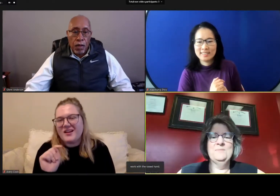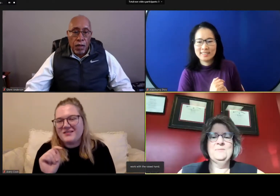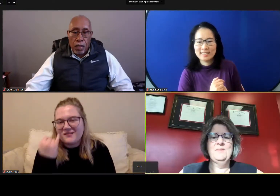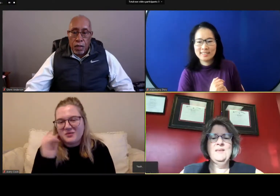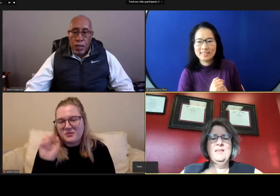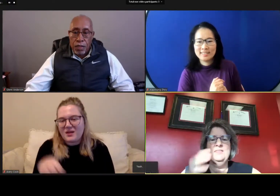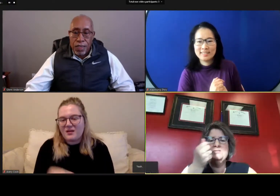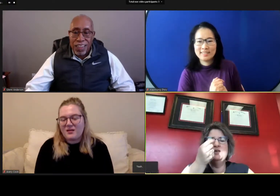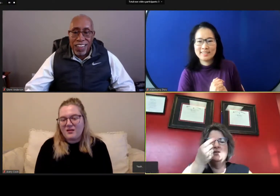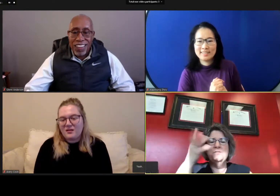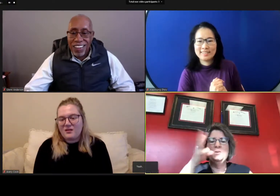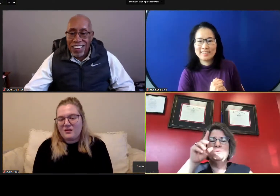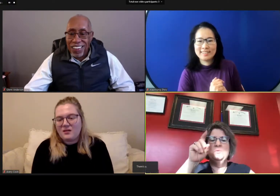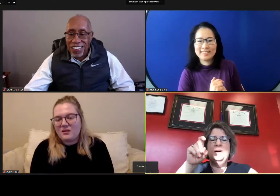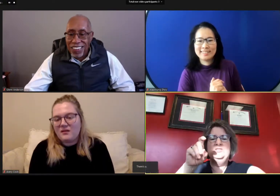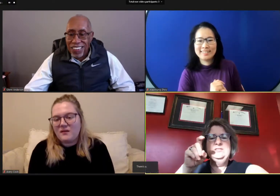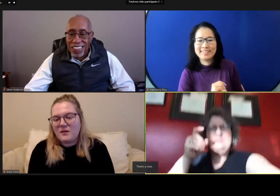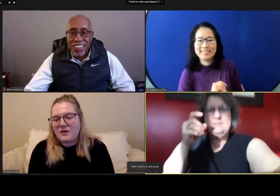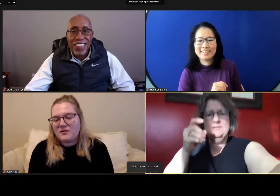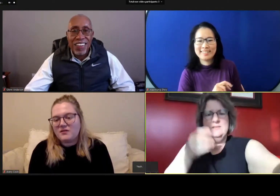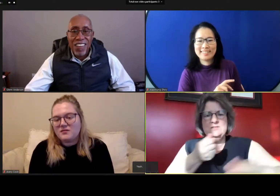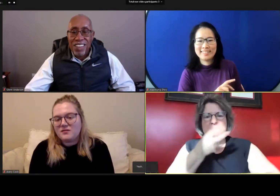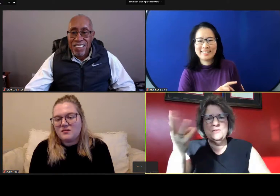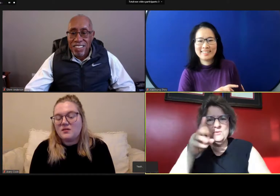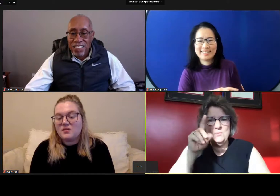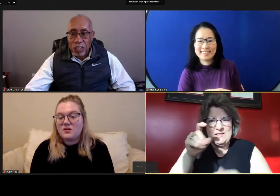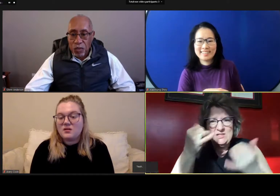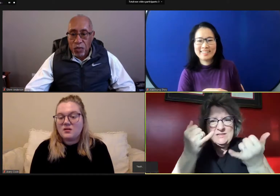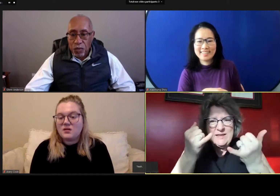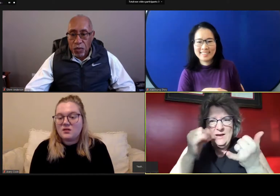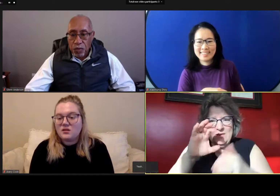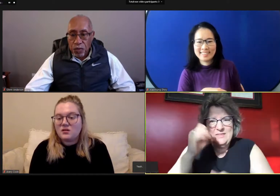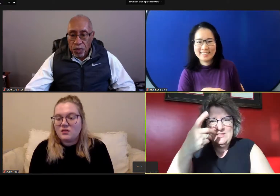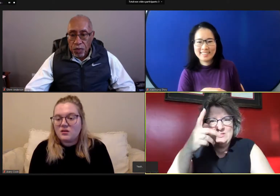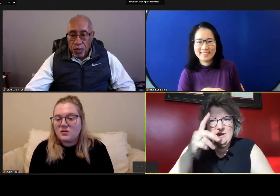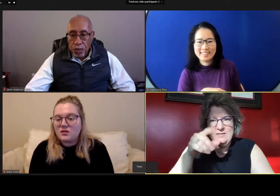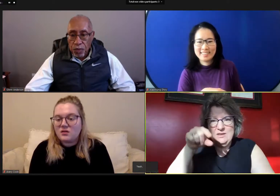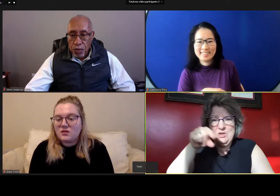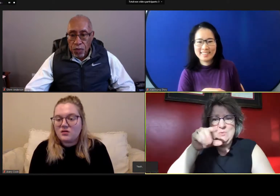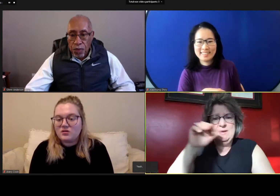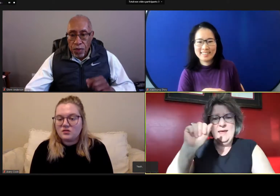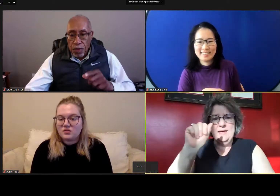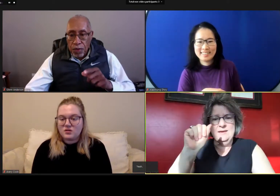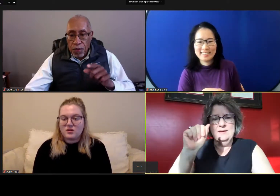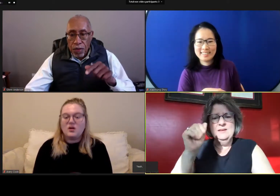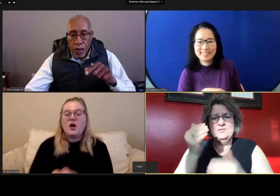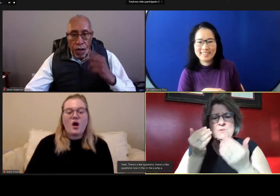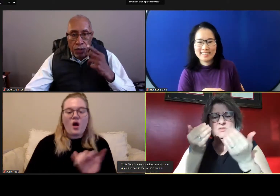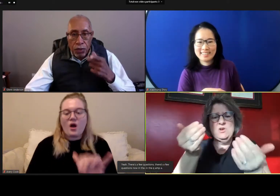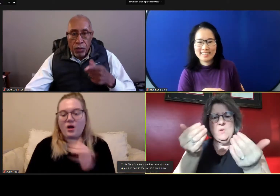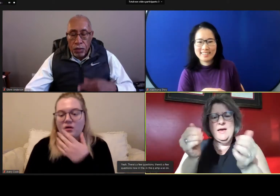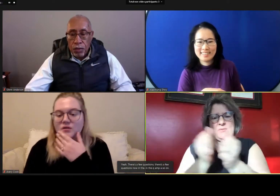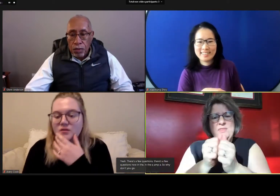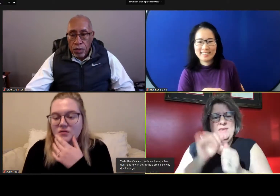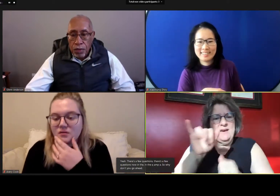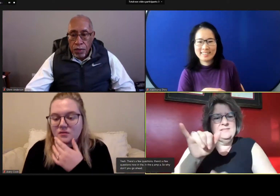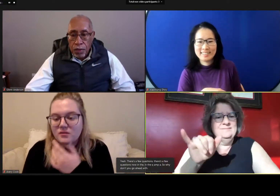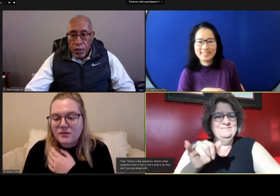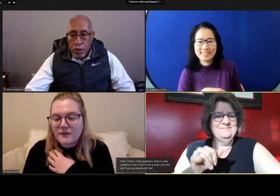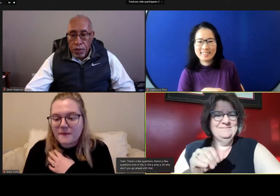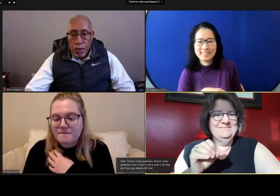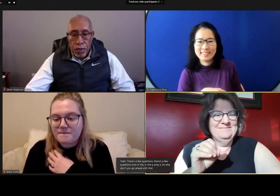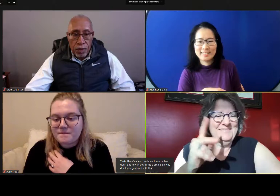Yeah. There's a few questions. There's a few questions now in the Q&A. So why don't you go ahead with